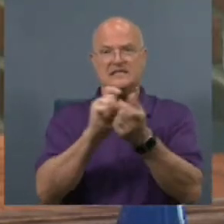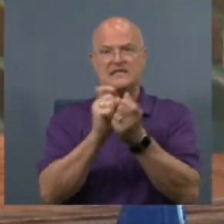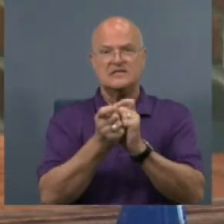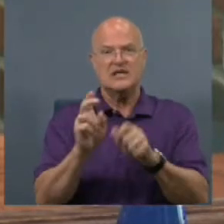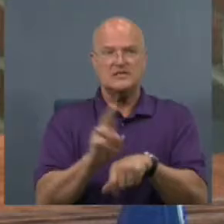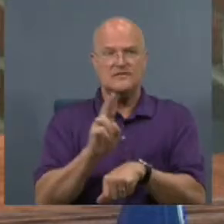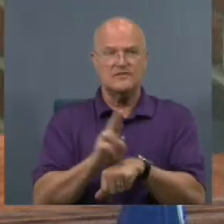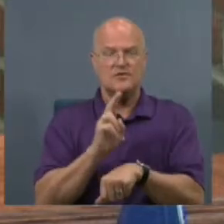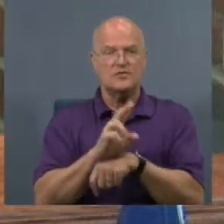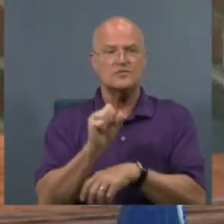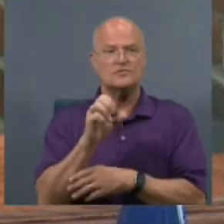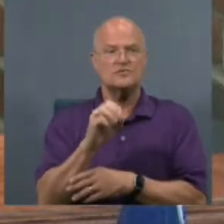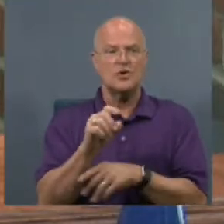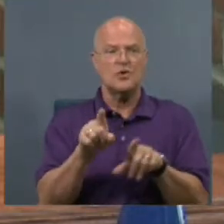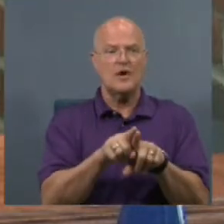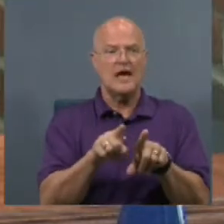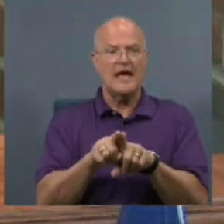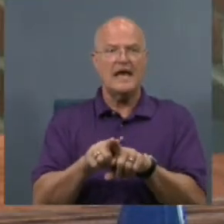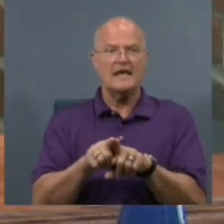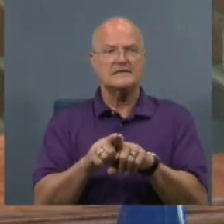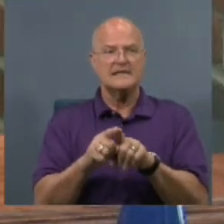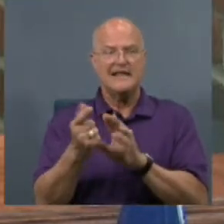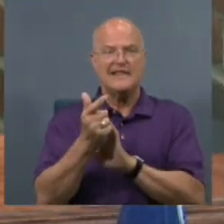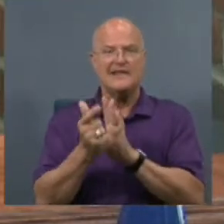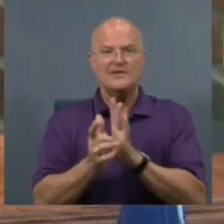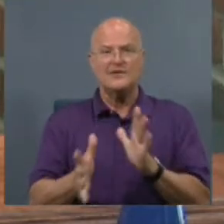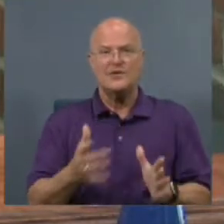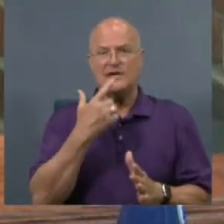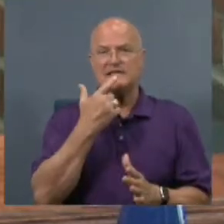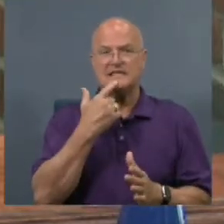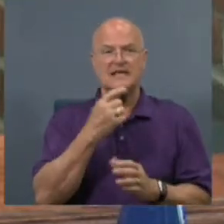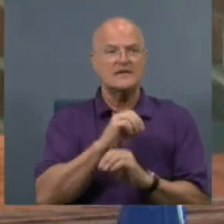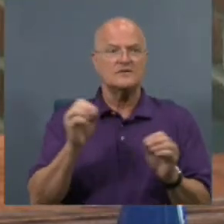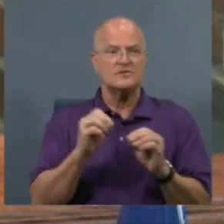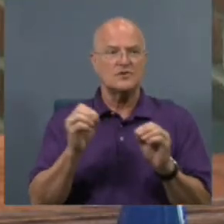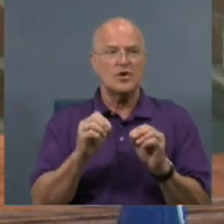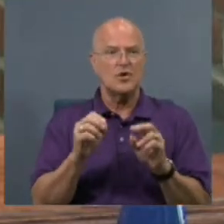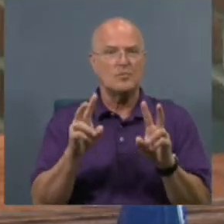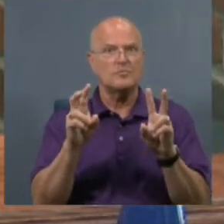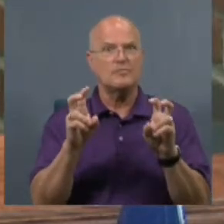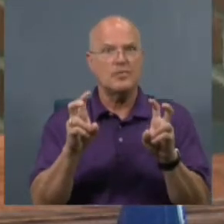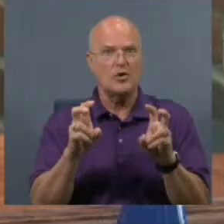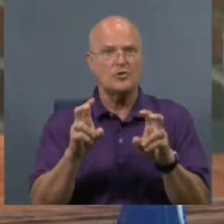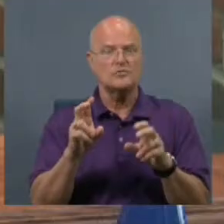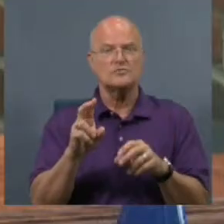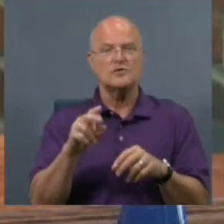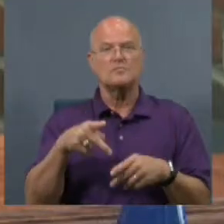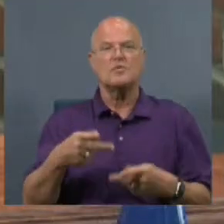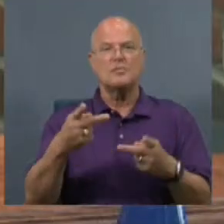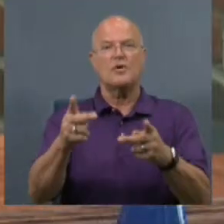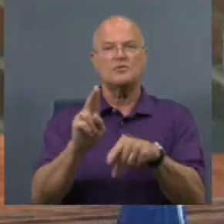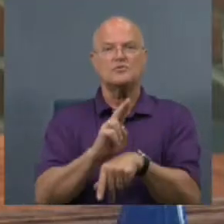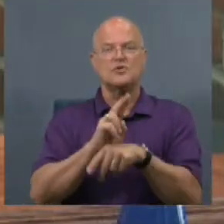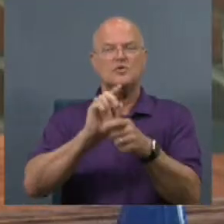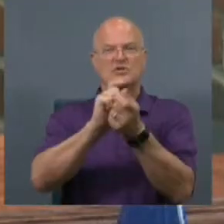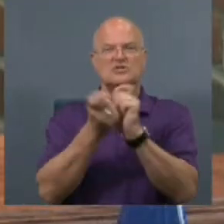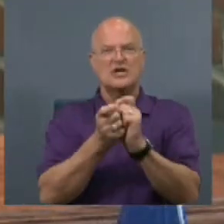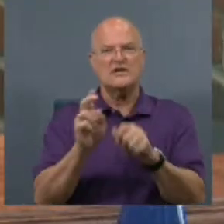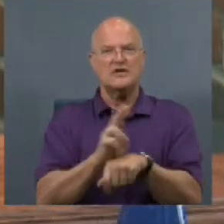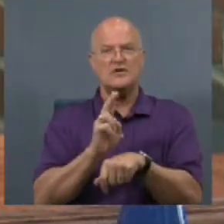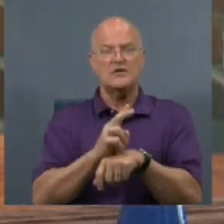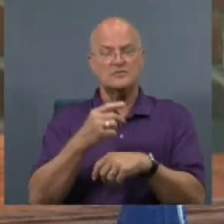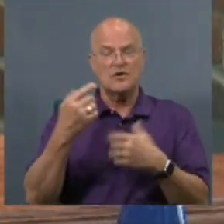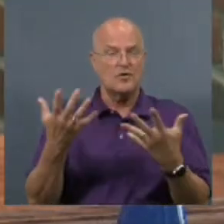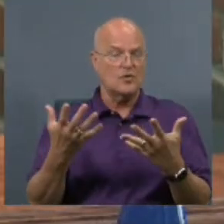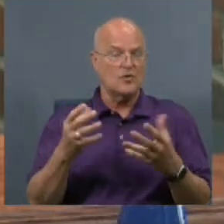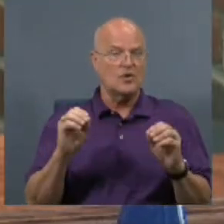use. So as the attorney just said, there is no proposed use. We're just changing the use. So